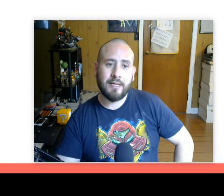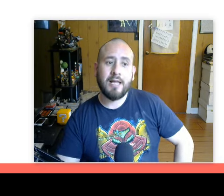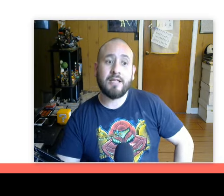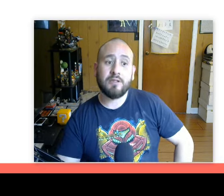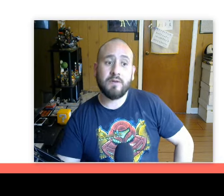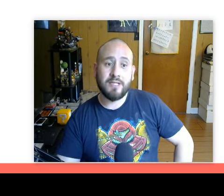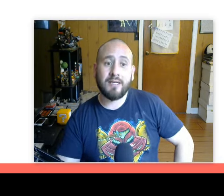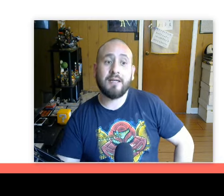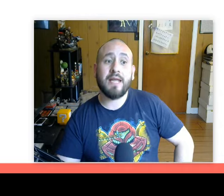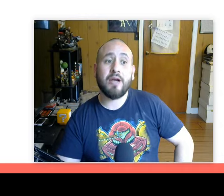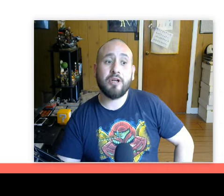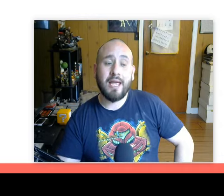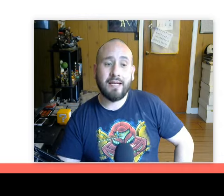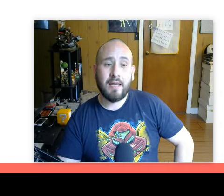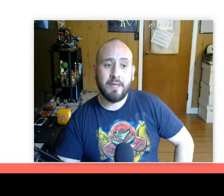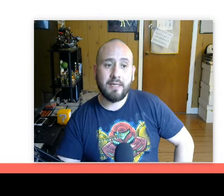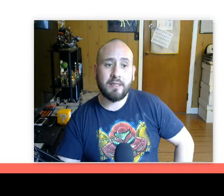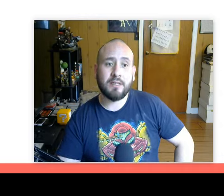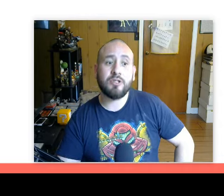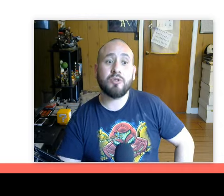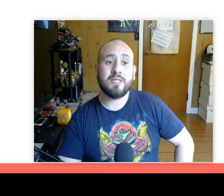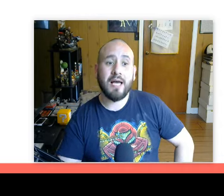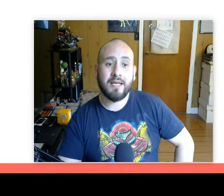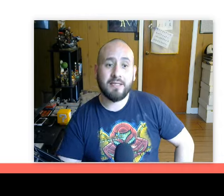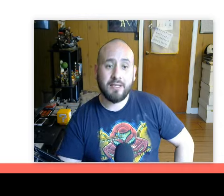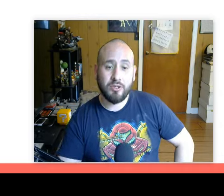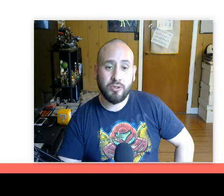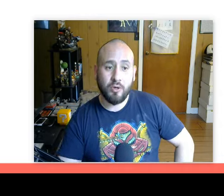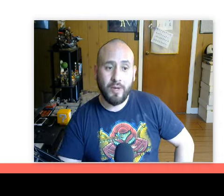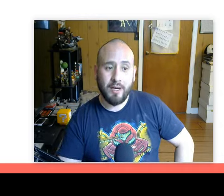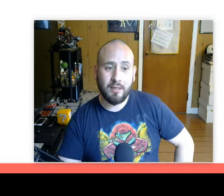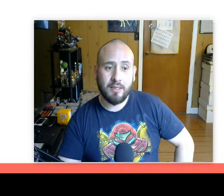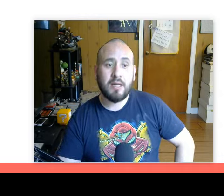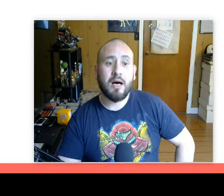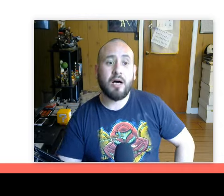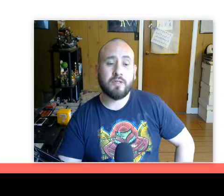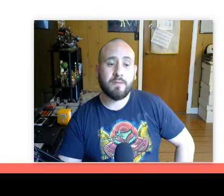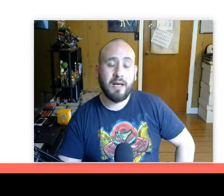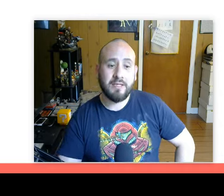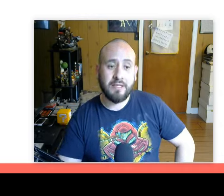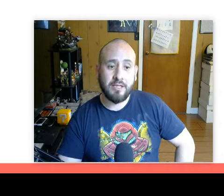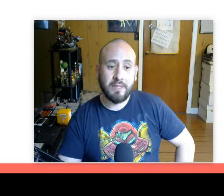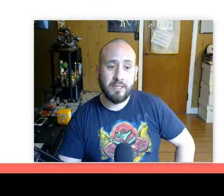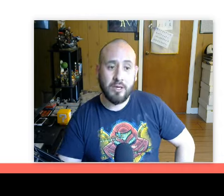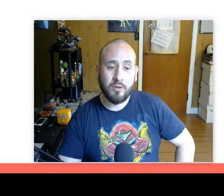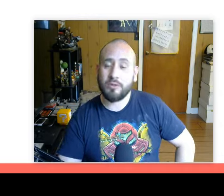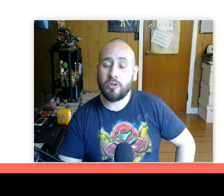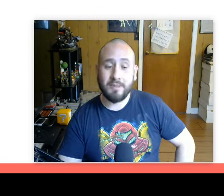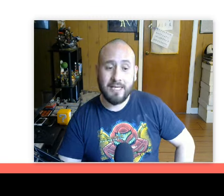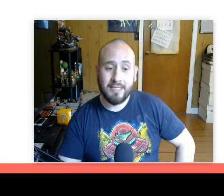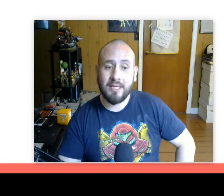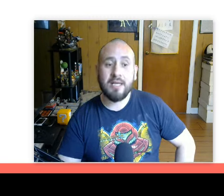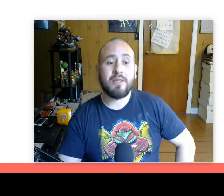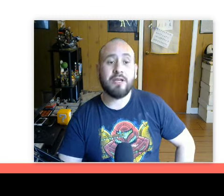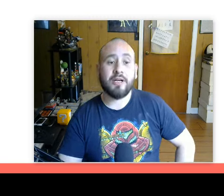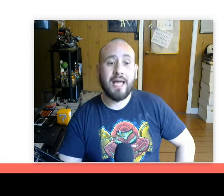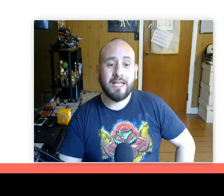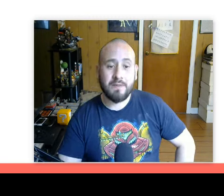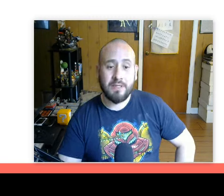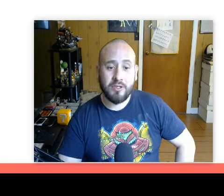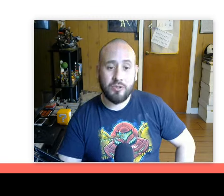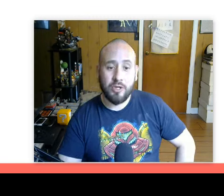Great. Let's reverse it. Now you're A and I'm B. You sign dinner, you go where? I'll respond dinner, me go to a place. Then